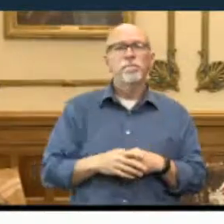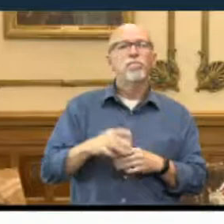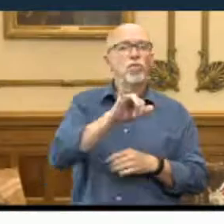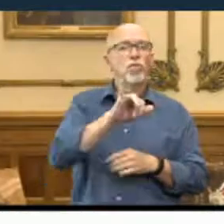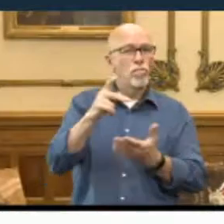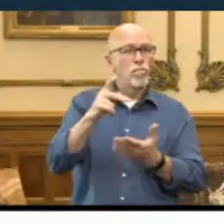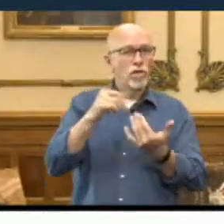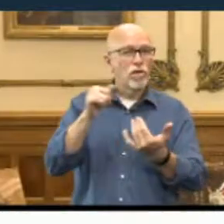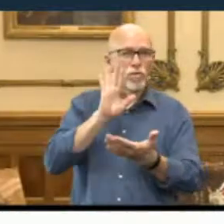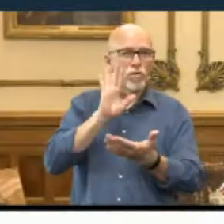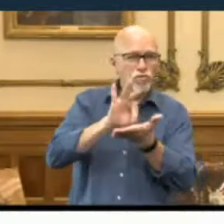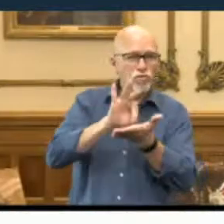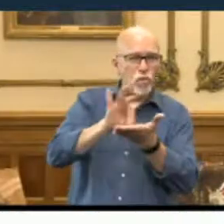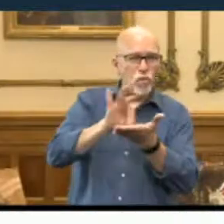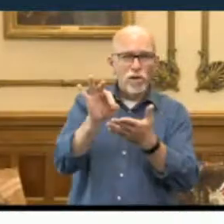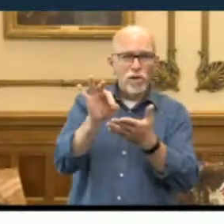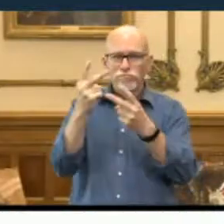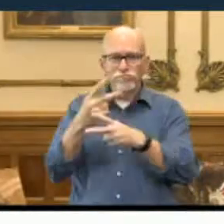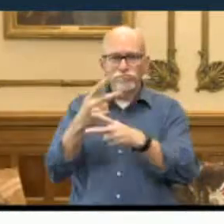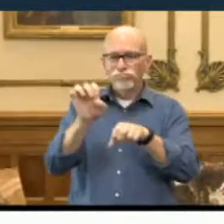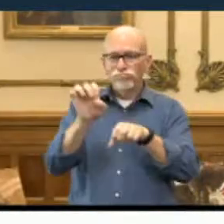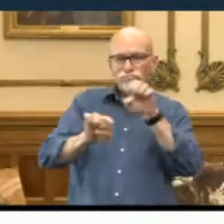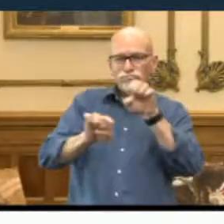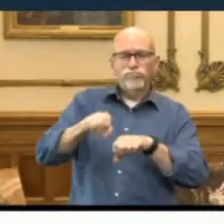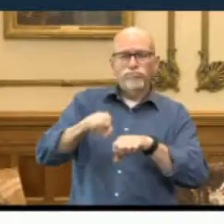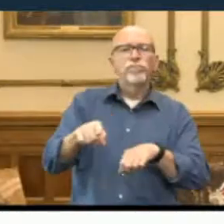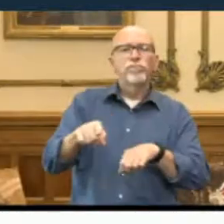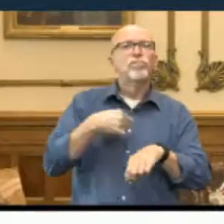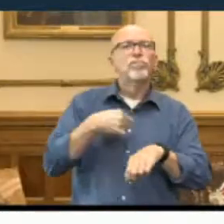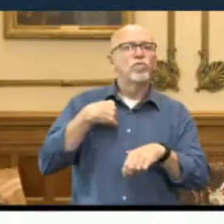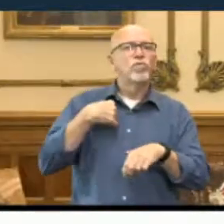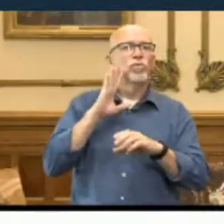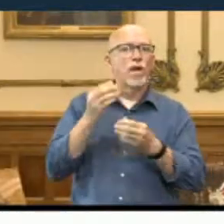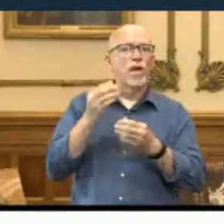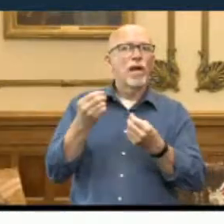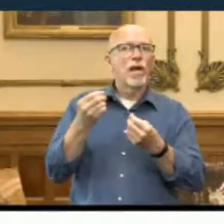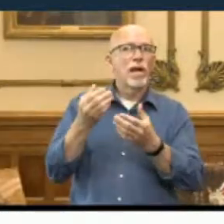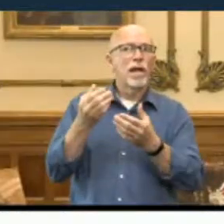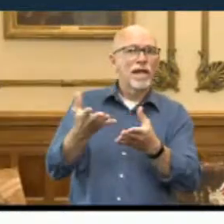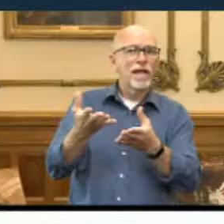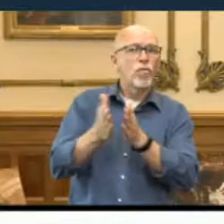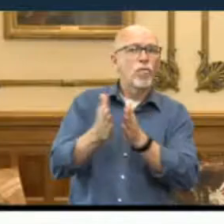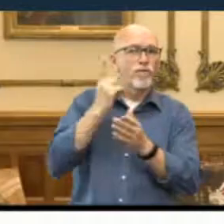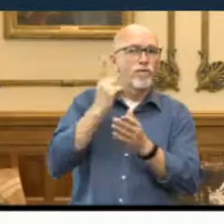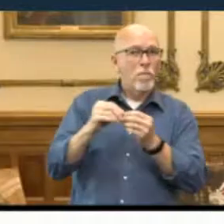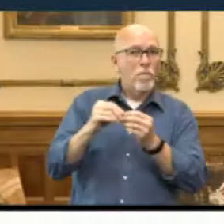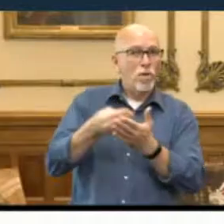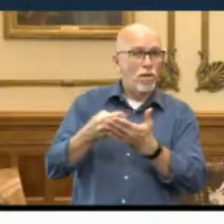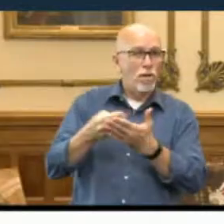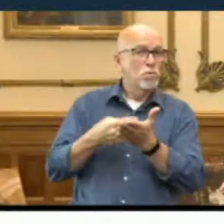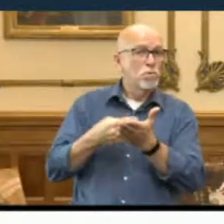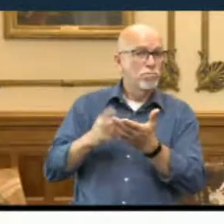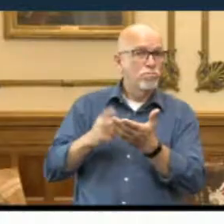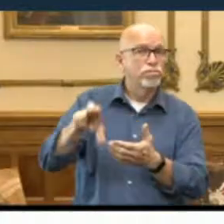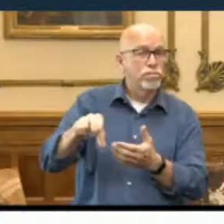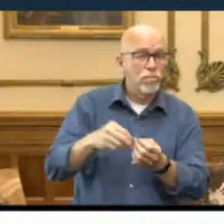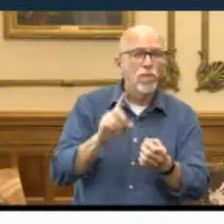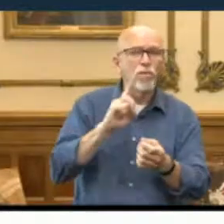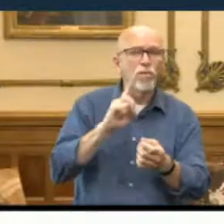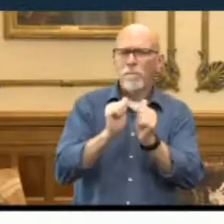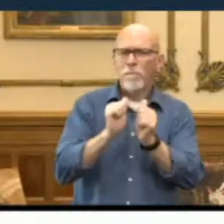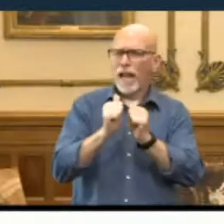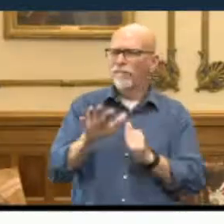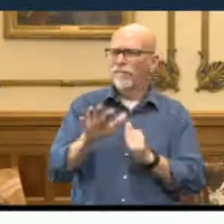projects will be scored. It is typically, we do get requests for more dollars than we have, and so it is a competitive,